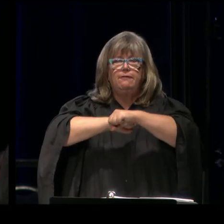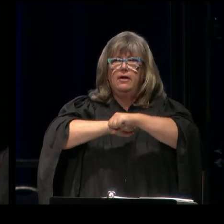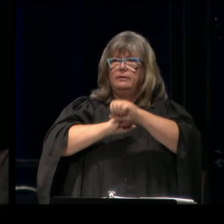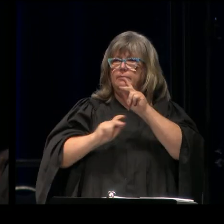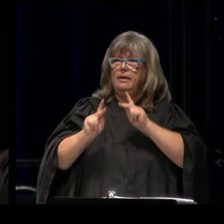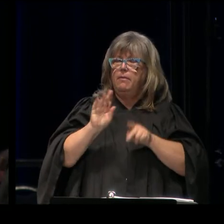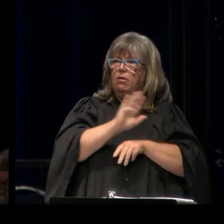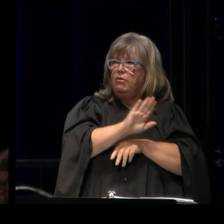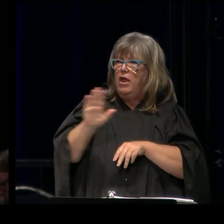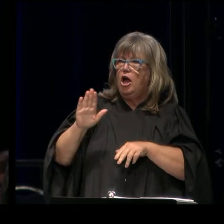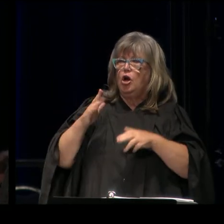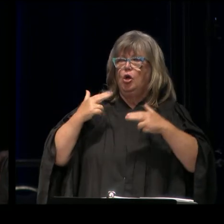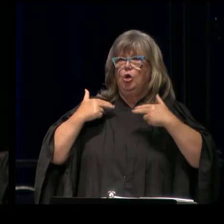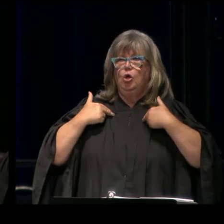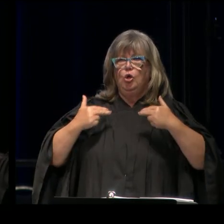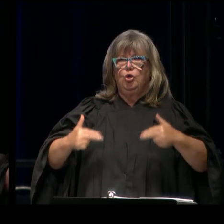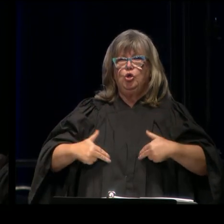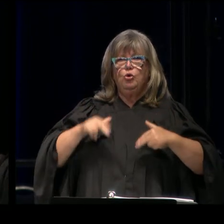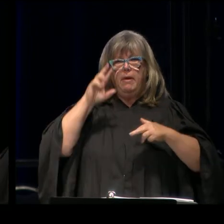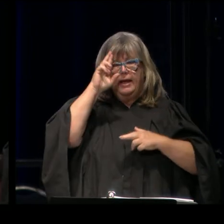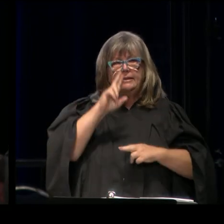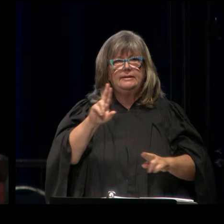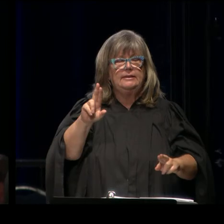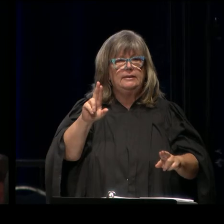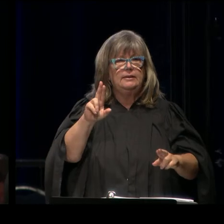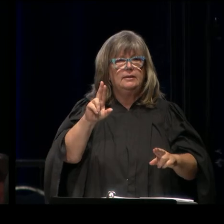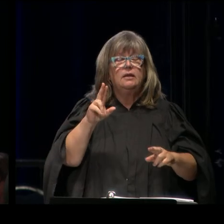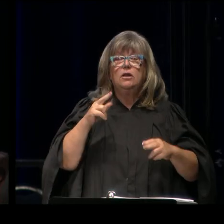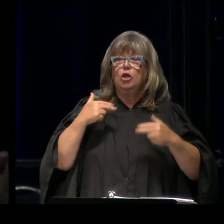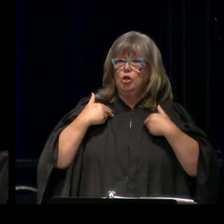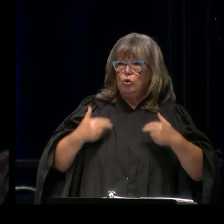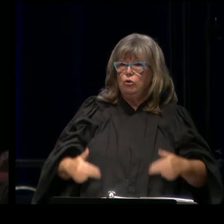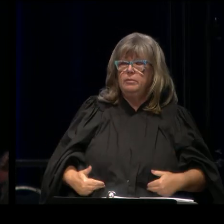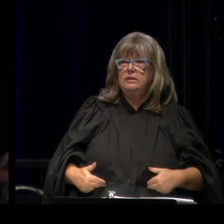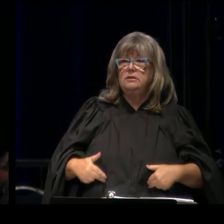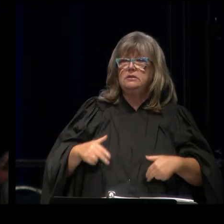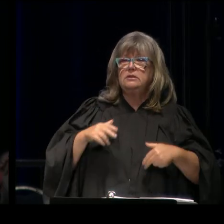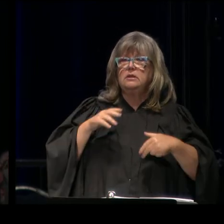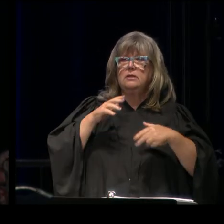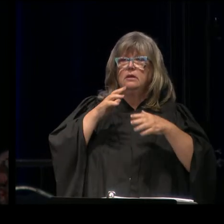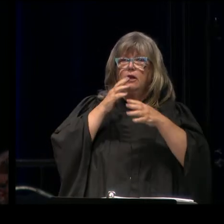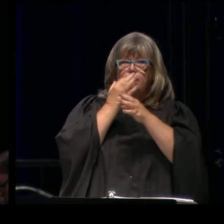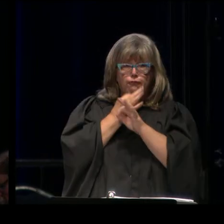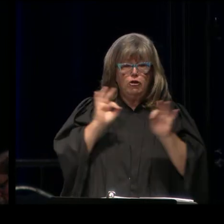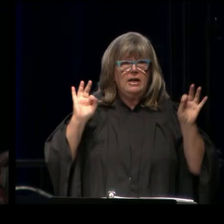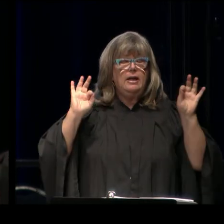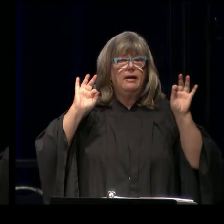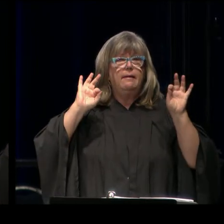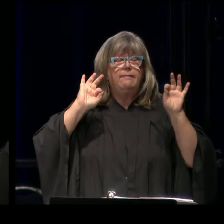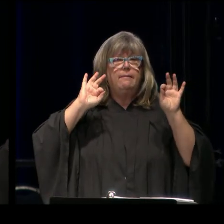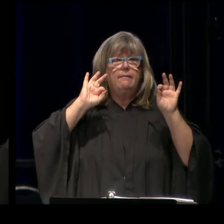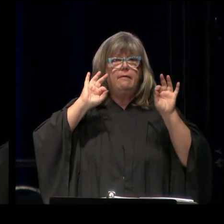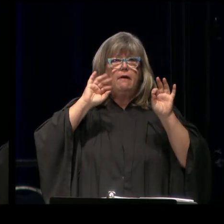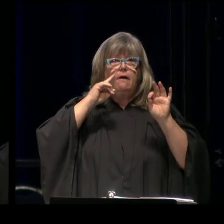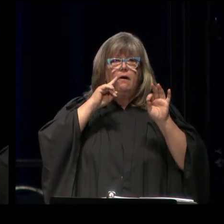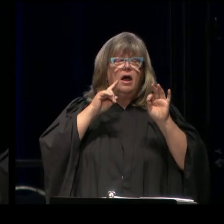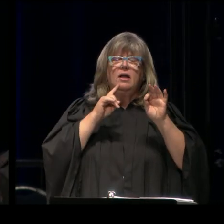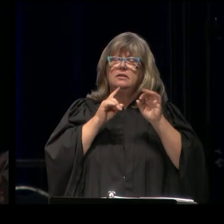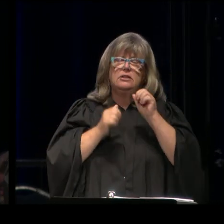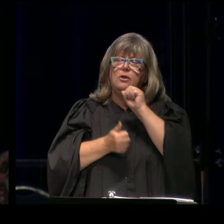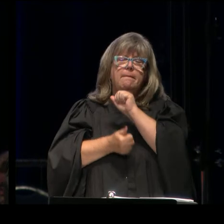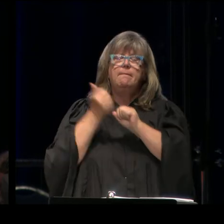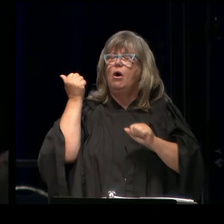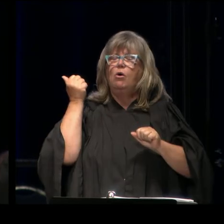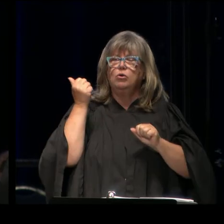to understand that human beings and the freedom are the most holy things in